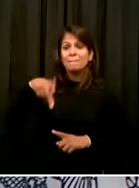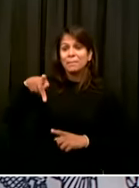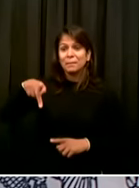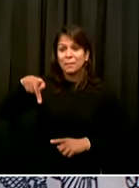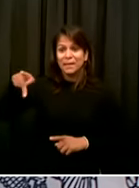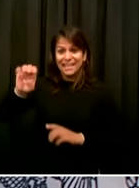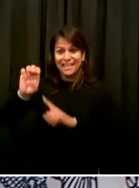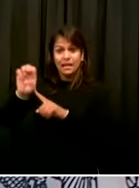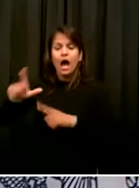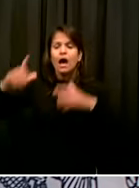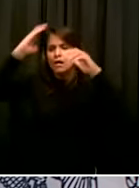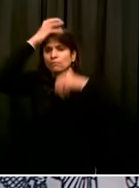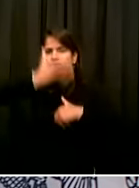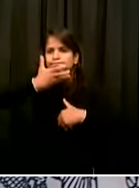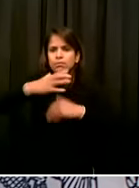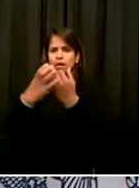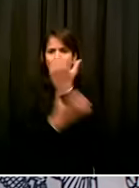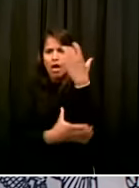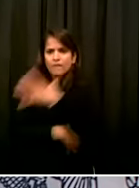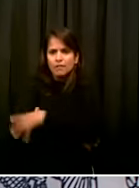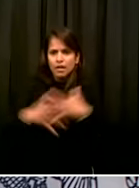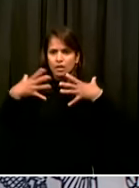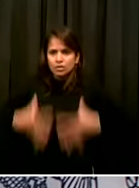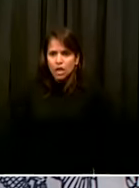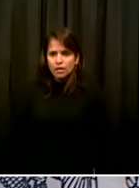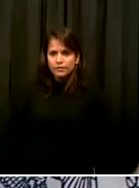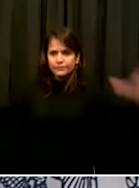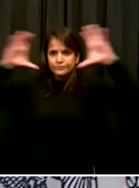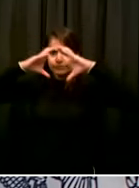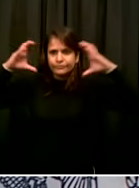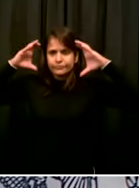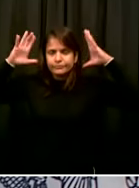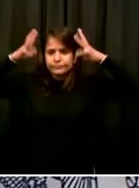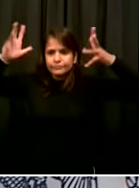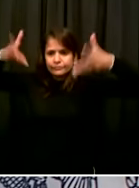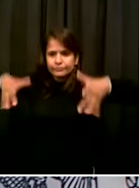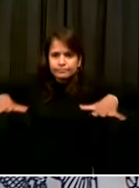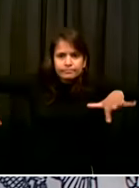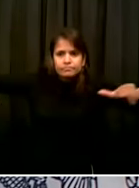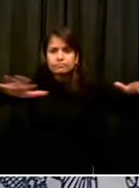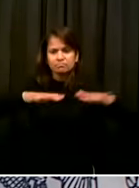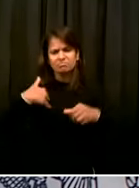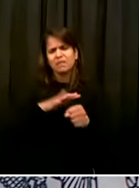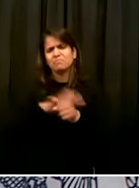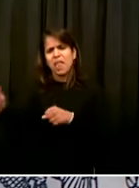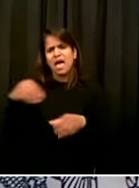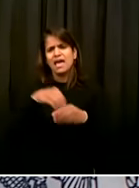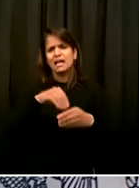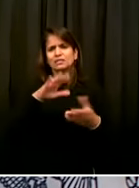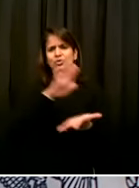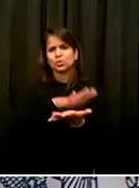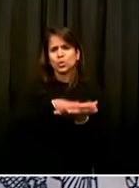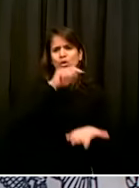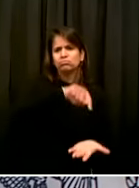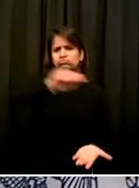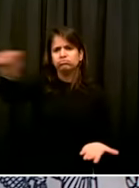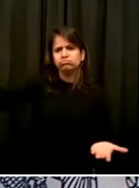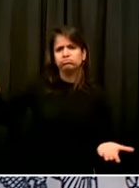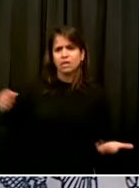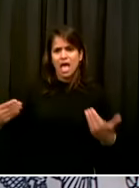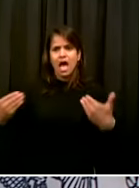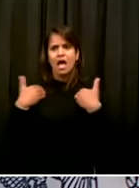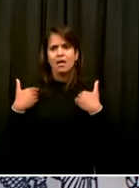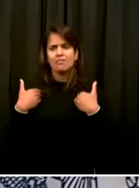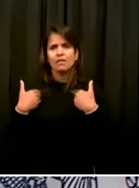any teacher, any staff member, whatever they need, they'll get with PPEs. There'll be plenty available for each school. We